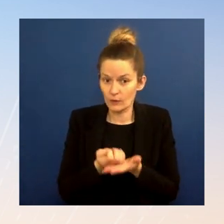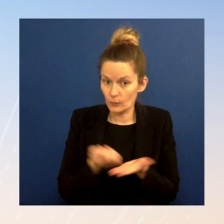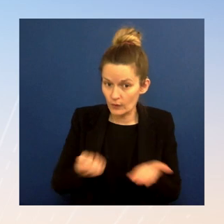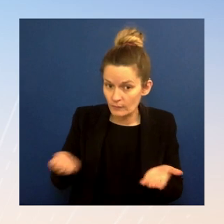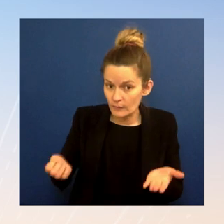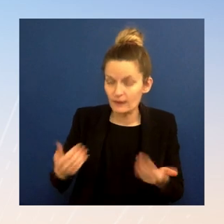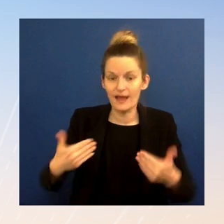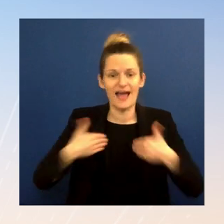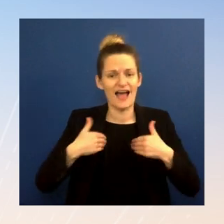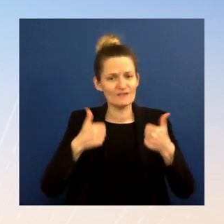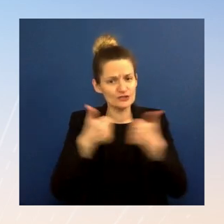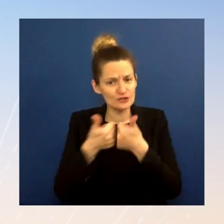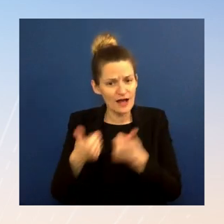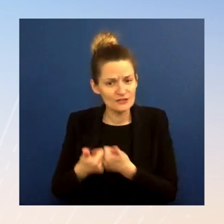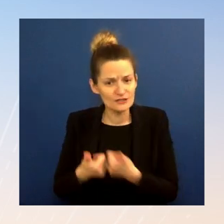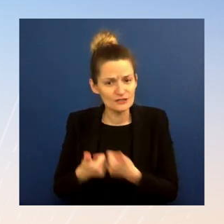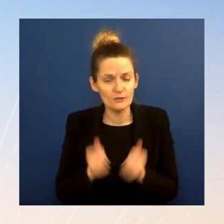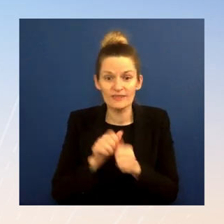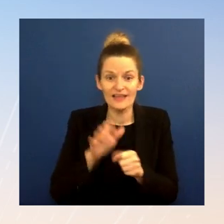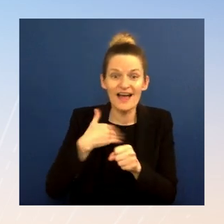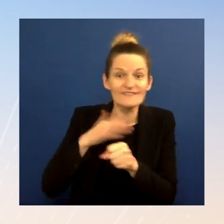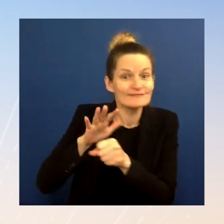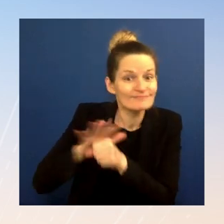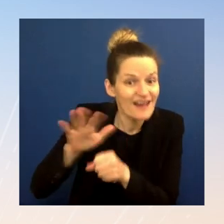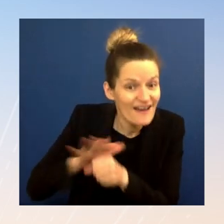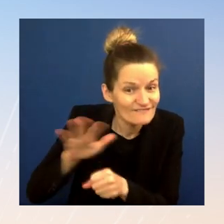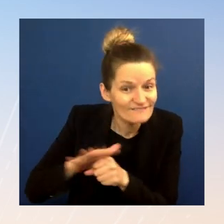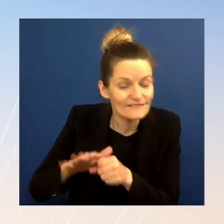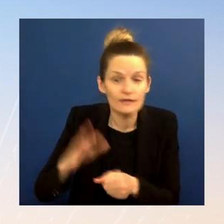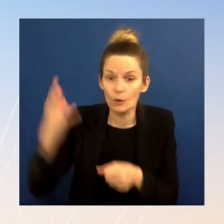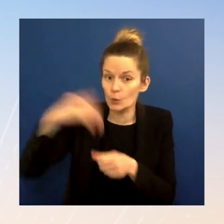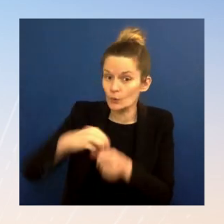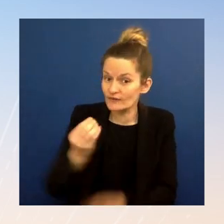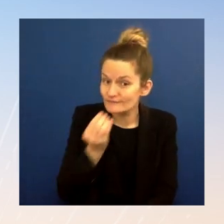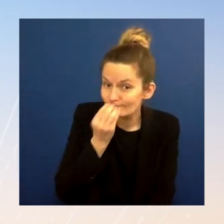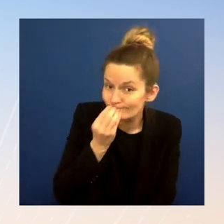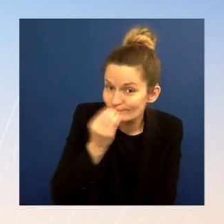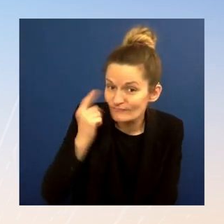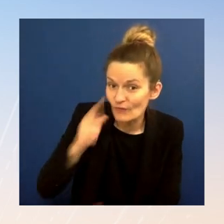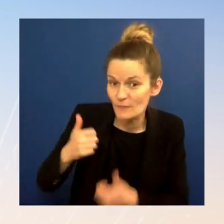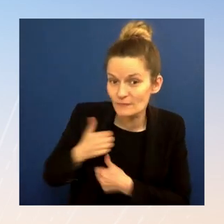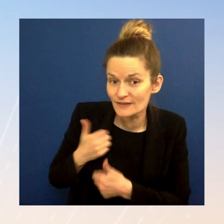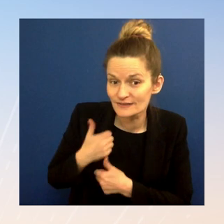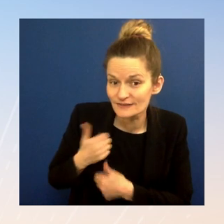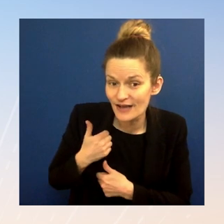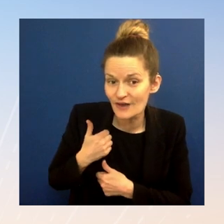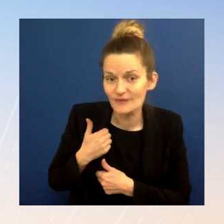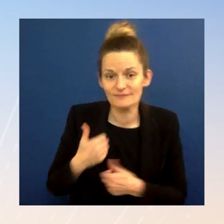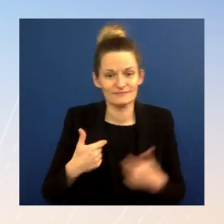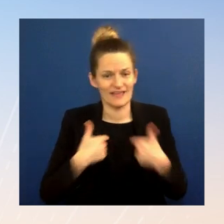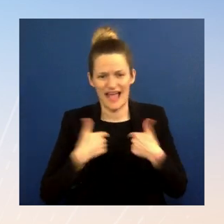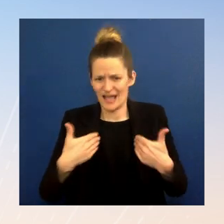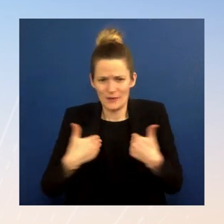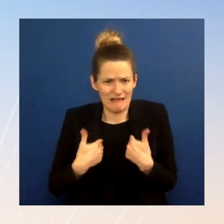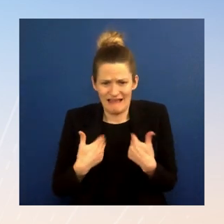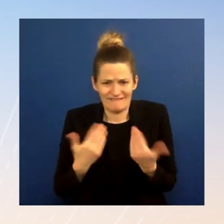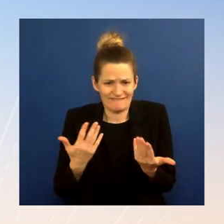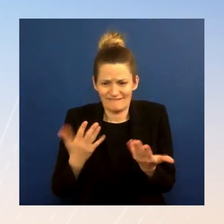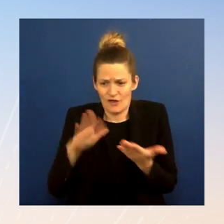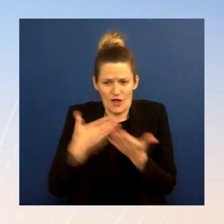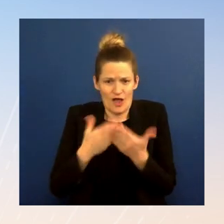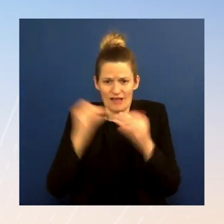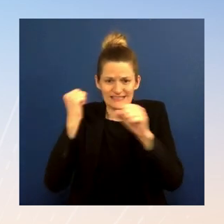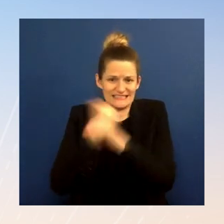that is what we have seen occur on the ground. But I don't have a numerical summary from here. Go ahead. Thank you, Jen. So one of the